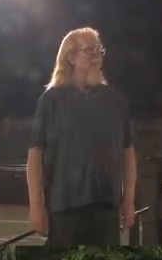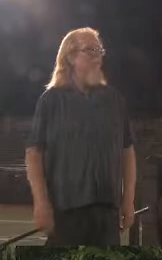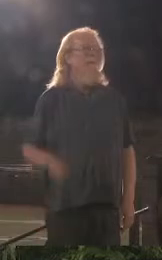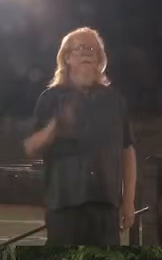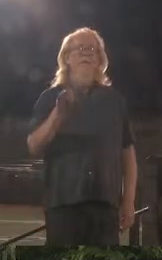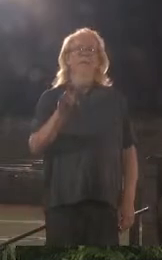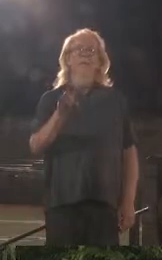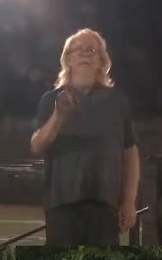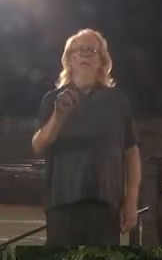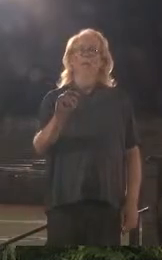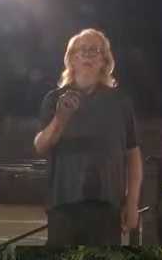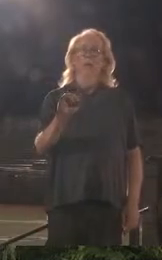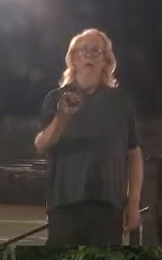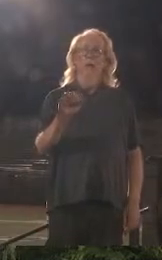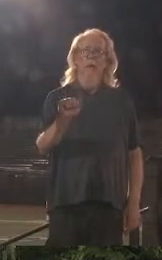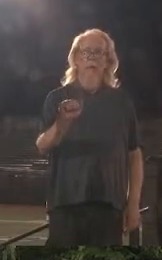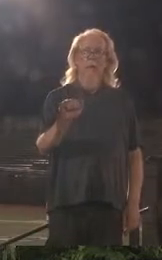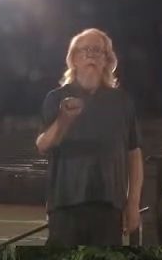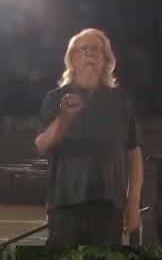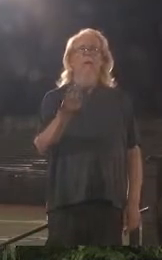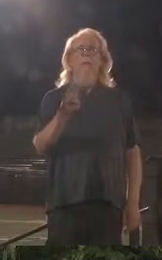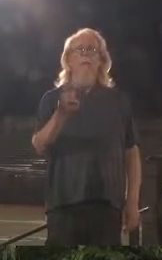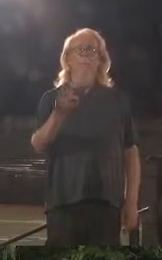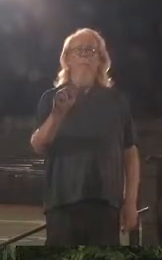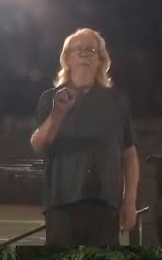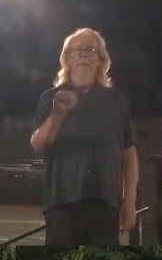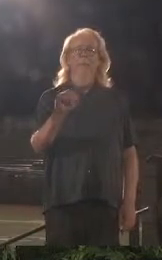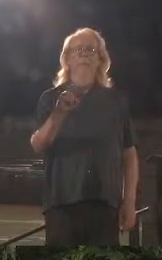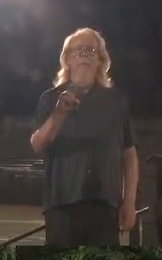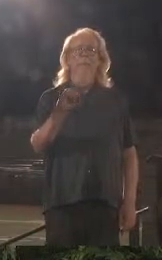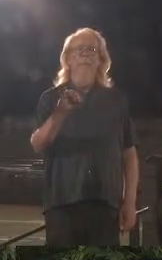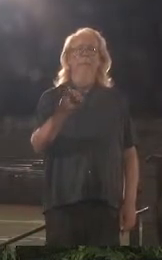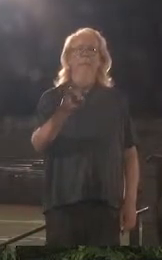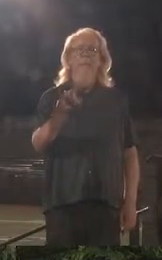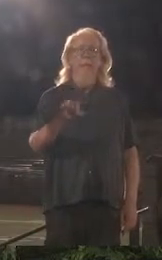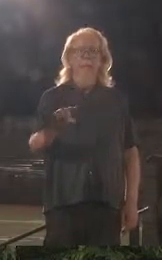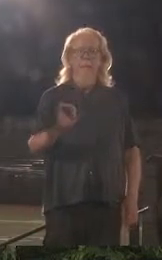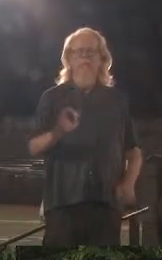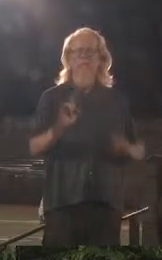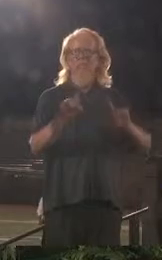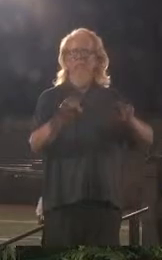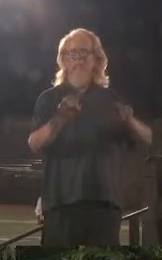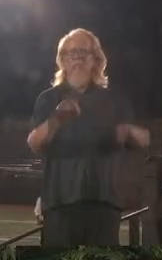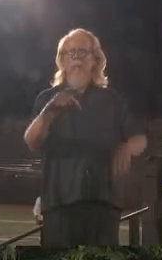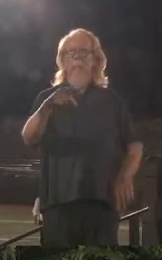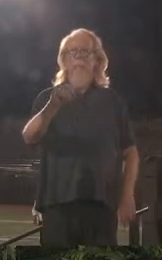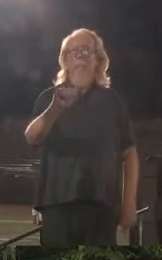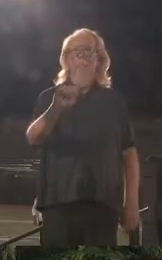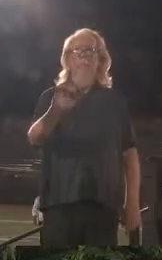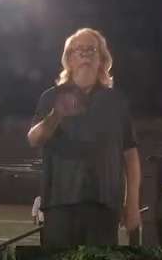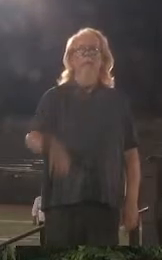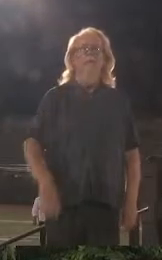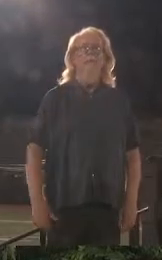Veronica Marie Benavides will be attending Palo Alto College.